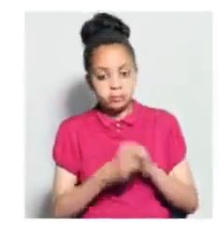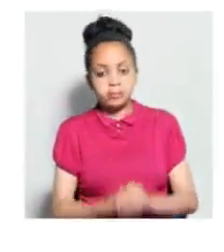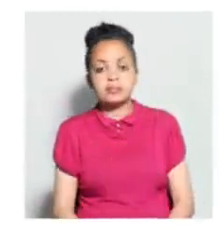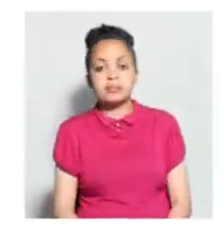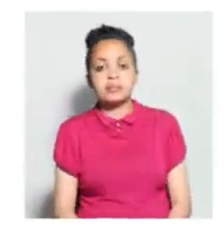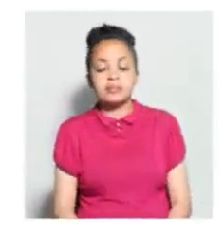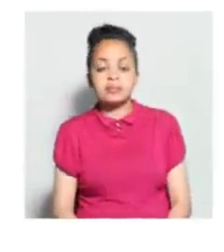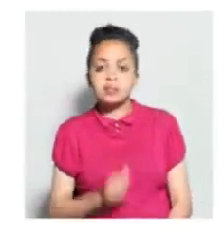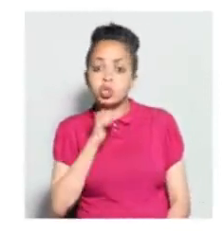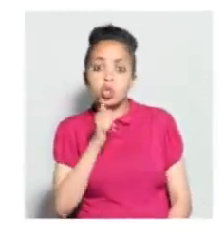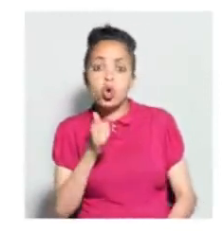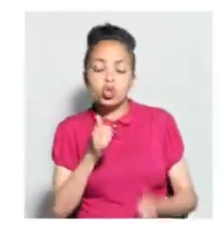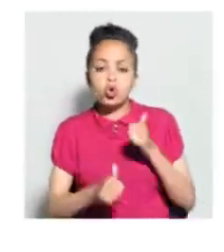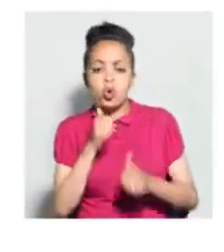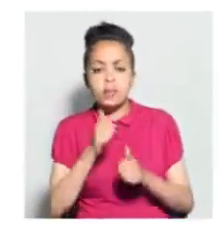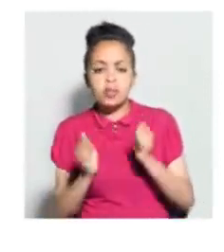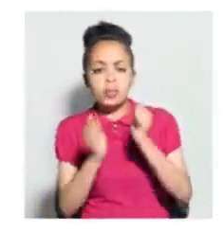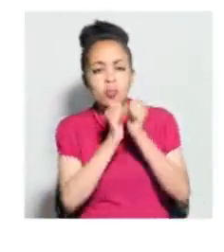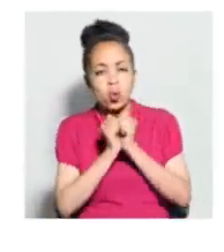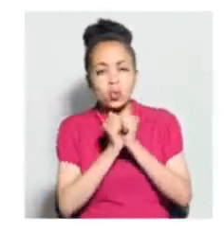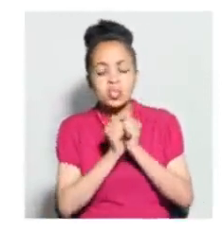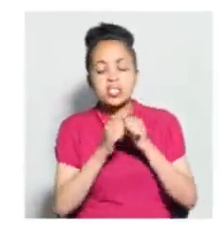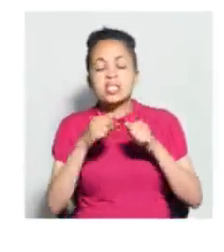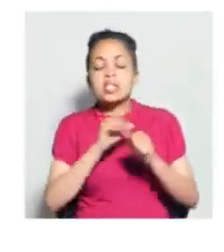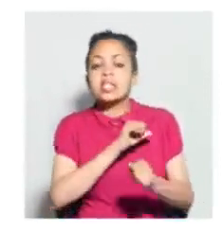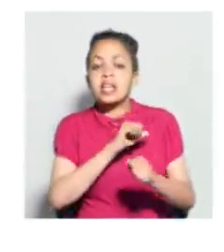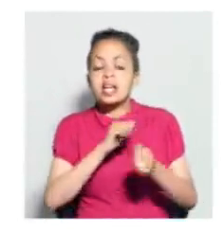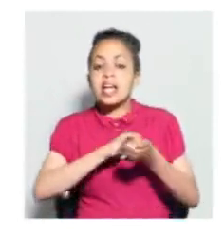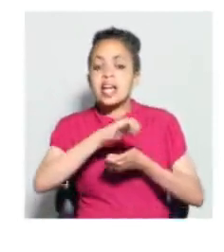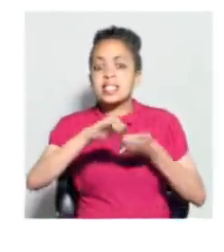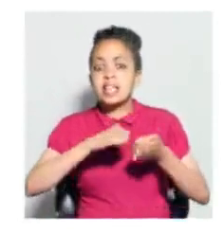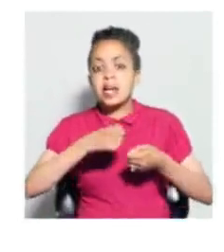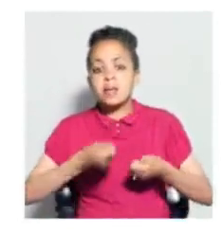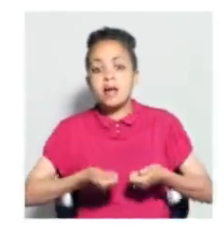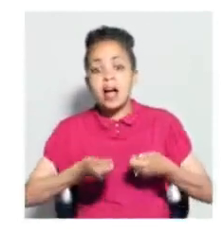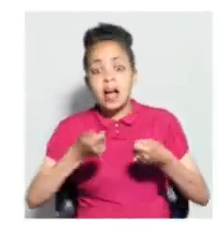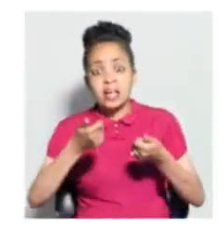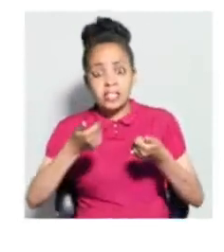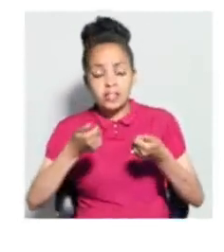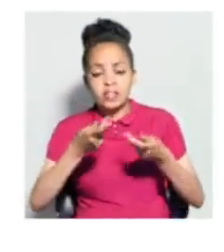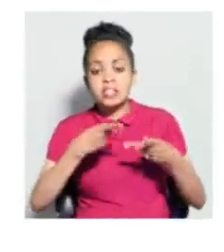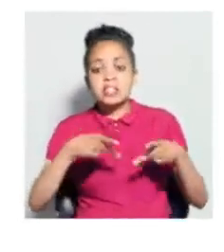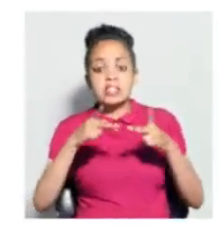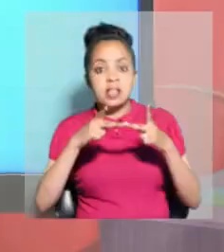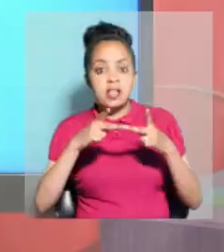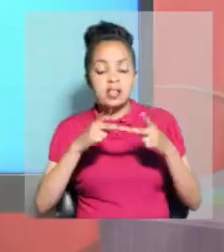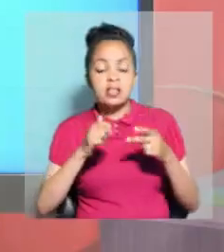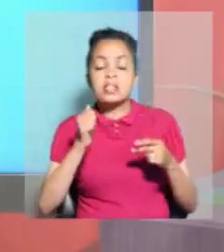it doesn't compete to that of both enzyme active site as well the substrate it catalyzes.